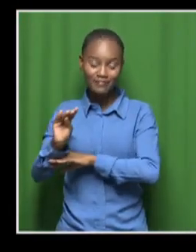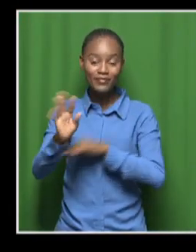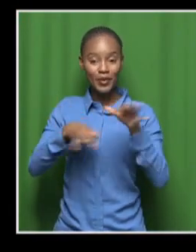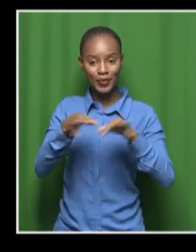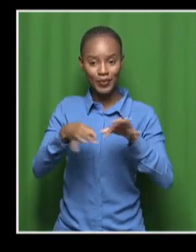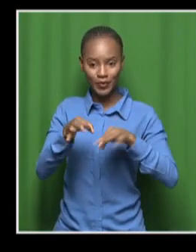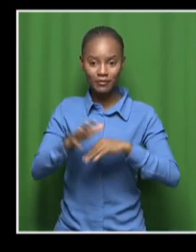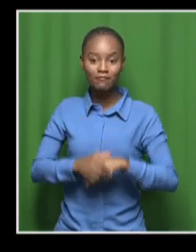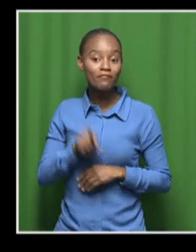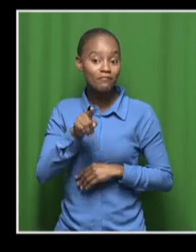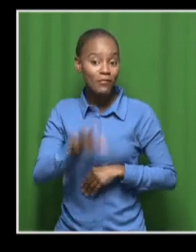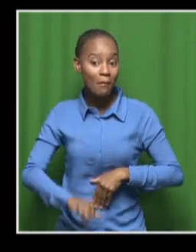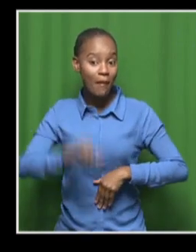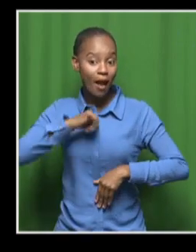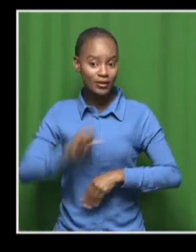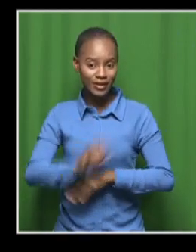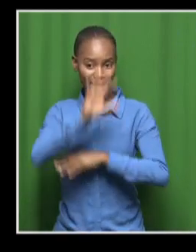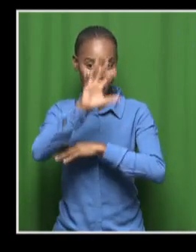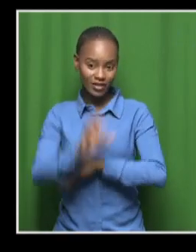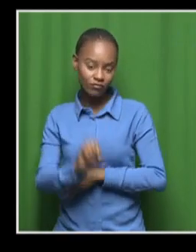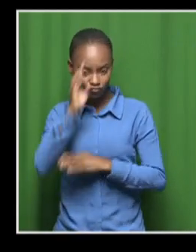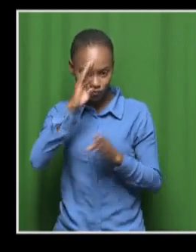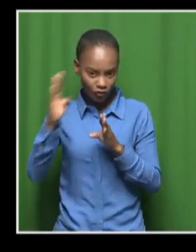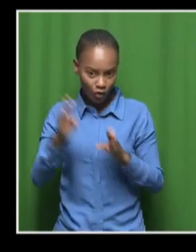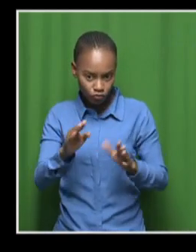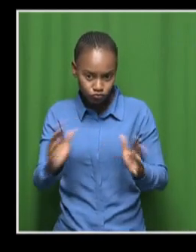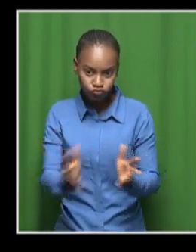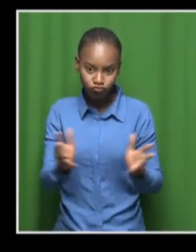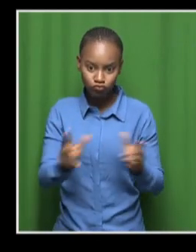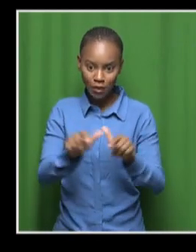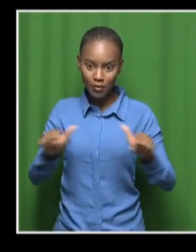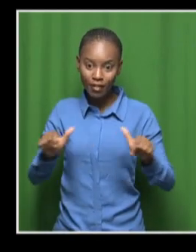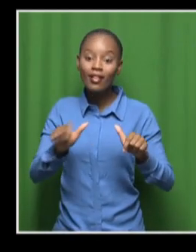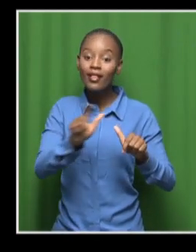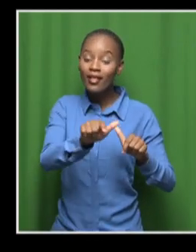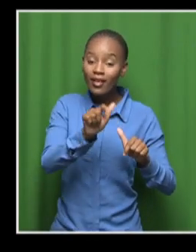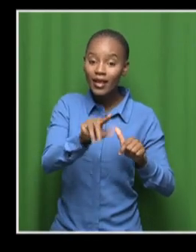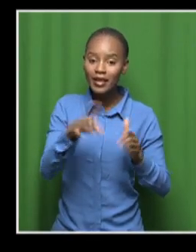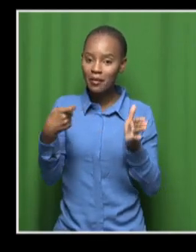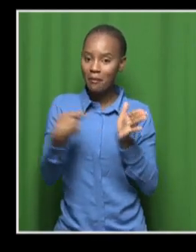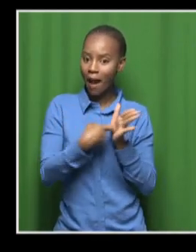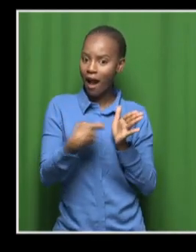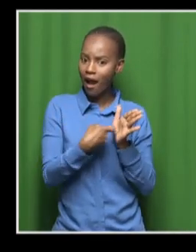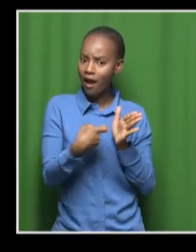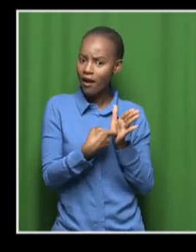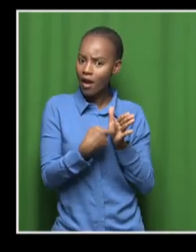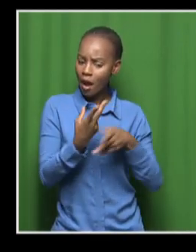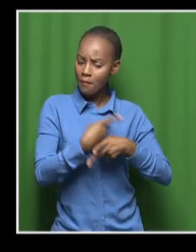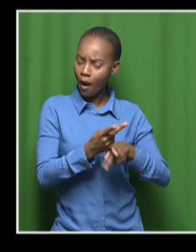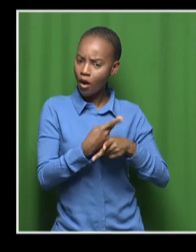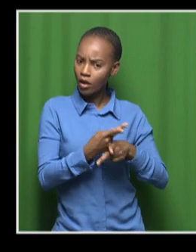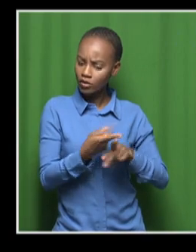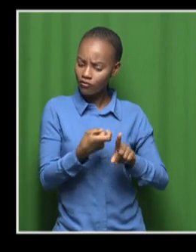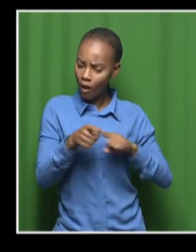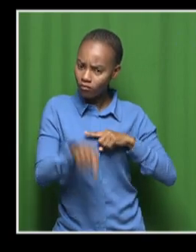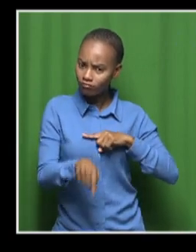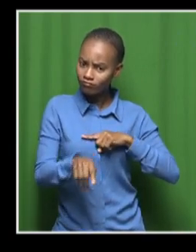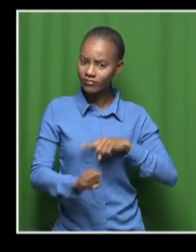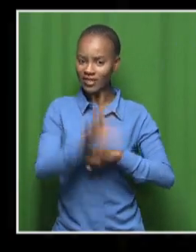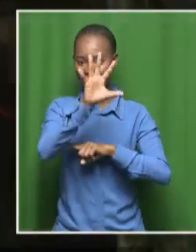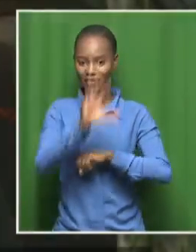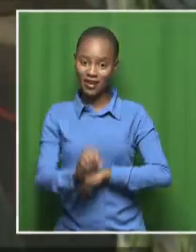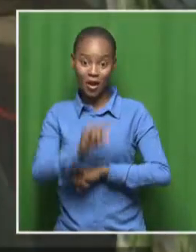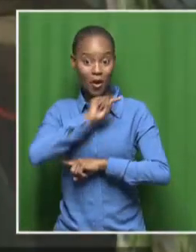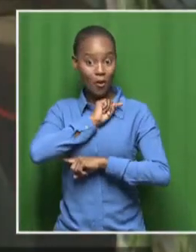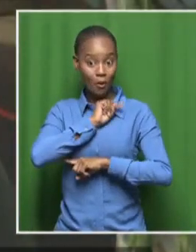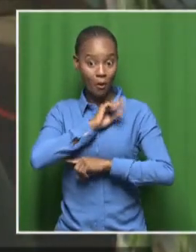about localization in the main, in order to try and encourage people to buy local, because not only does that stimulate